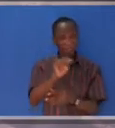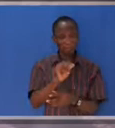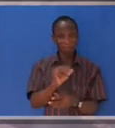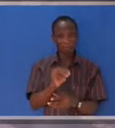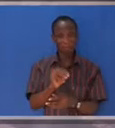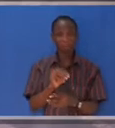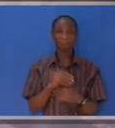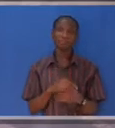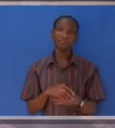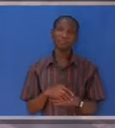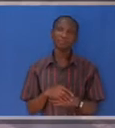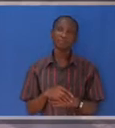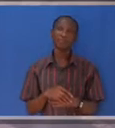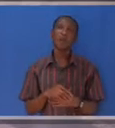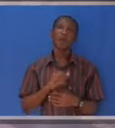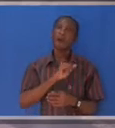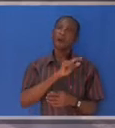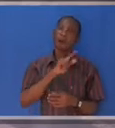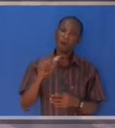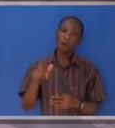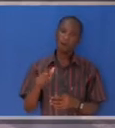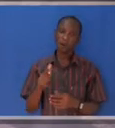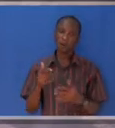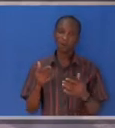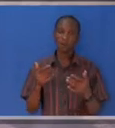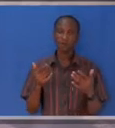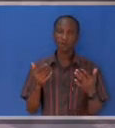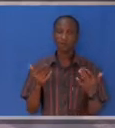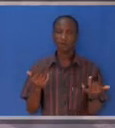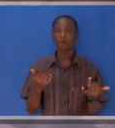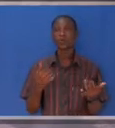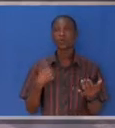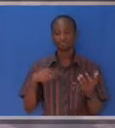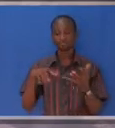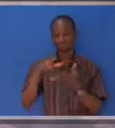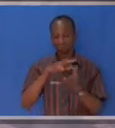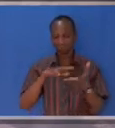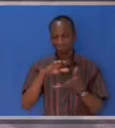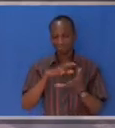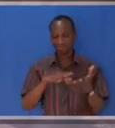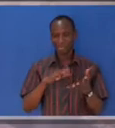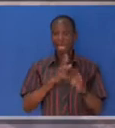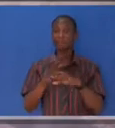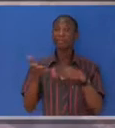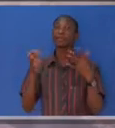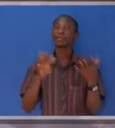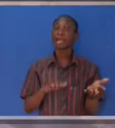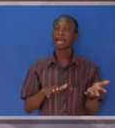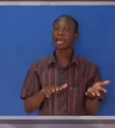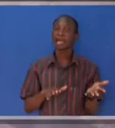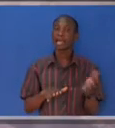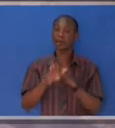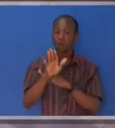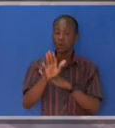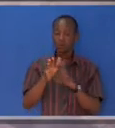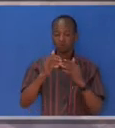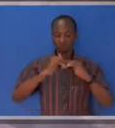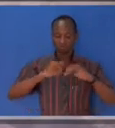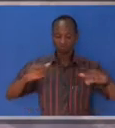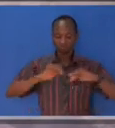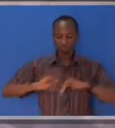yankopon se ni ben nyina ye wo wi ase no ye di afra na mo mo wu achi yankopon e papa ye